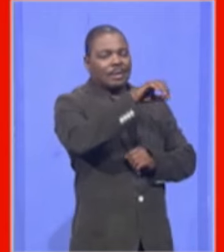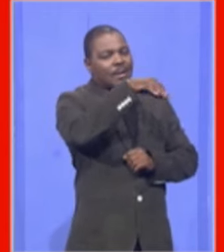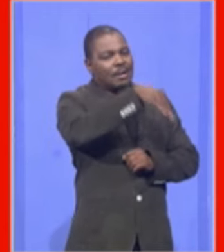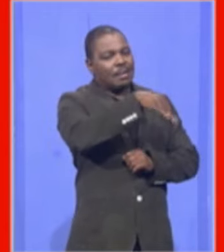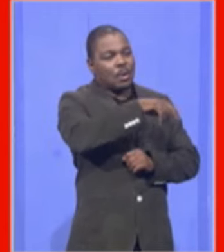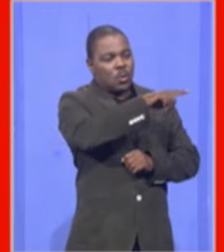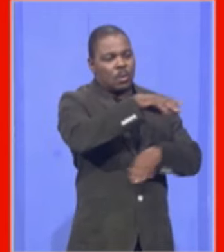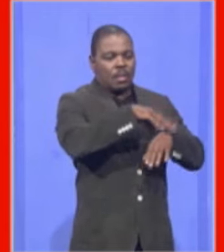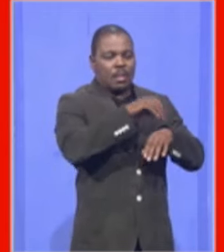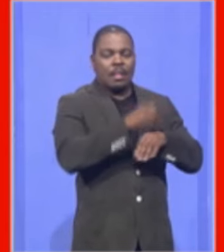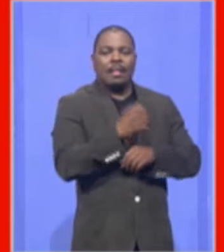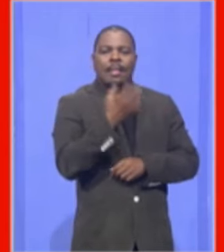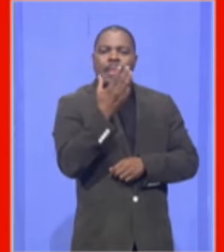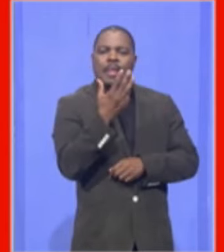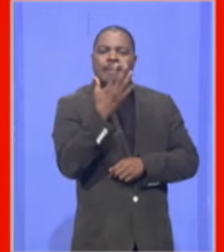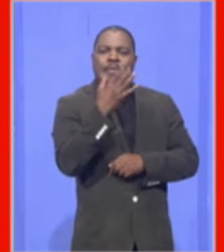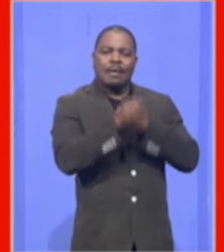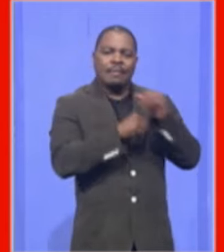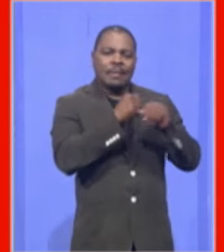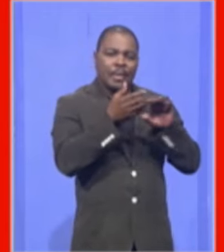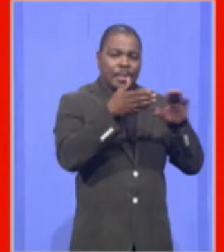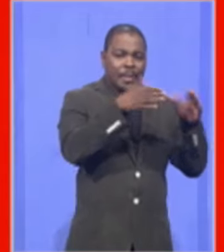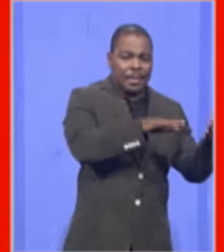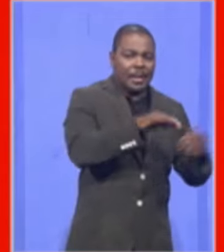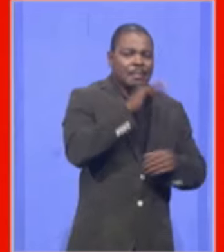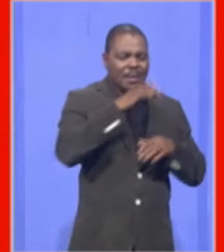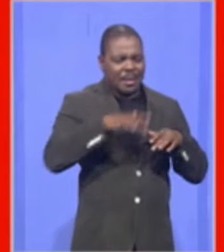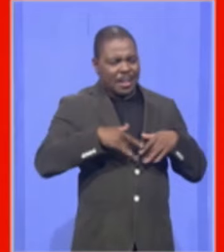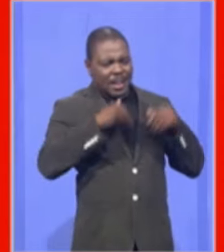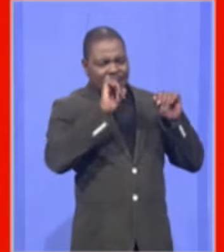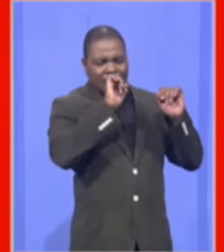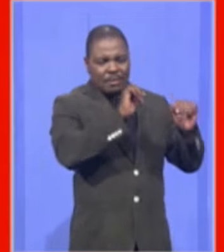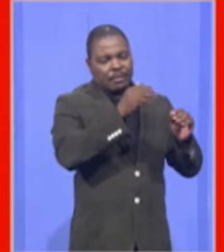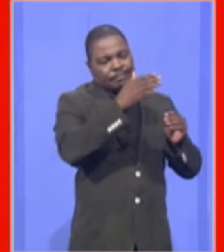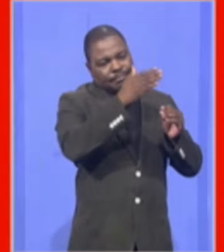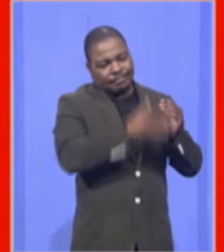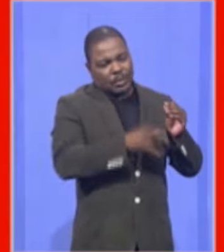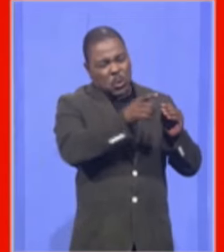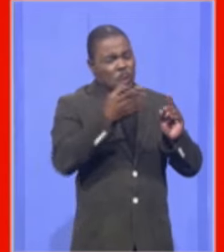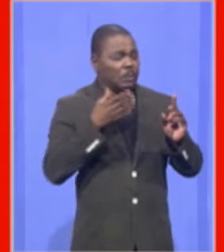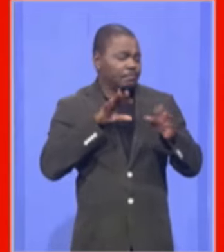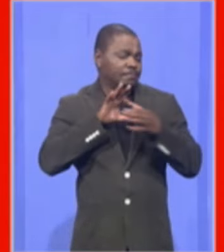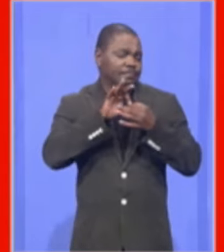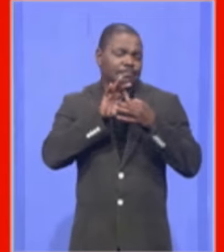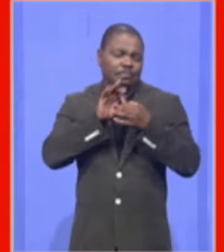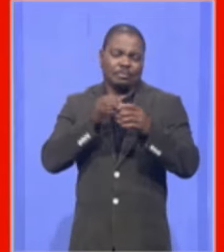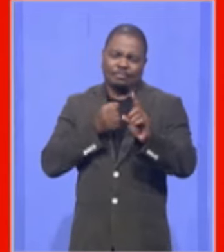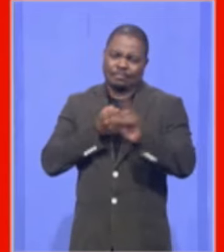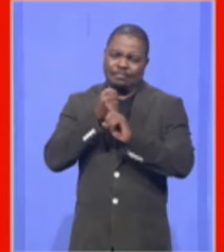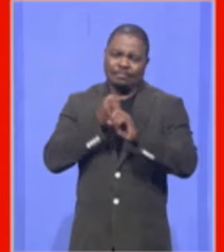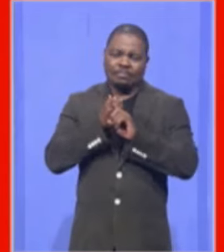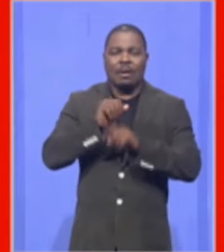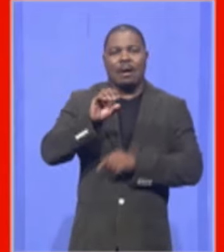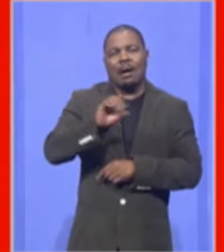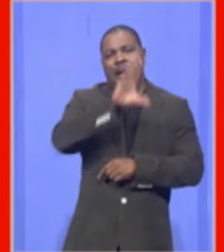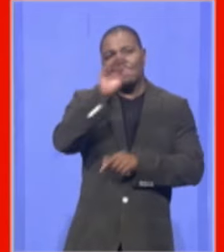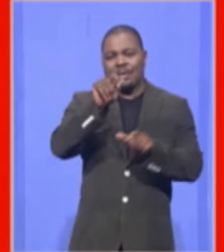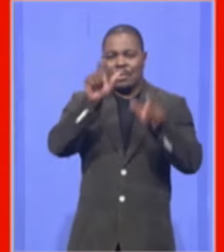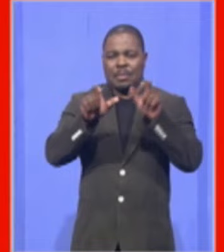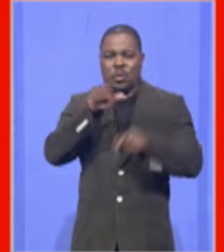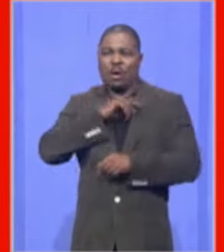of 95 marks the end of a life dedicated to the total emancipation of the African people from